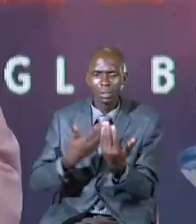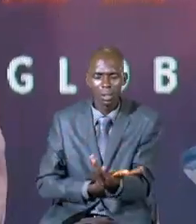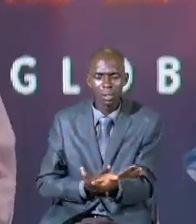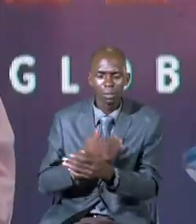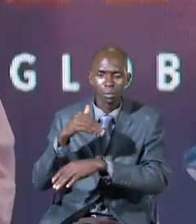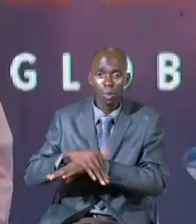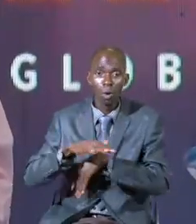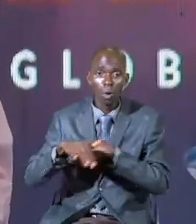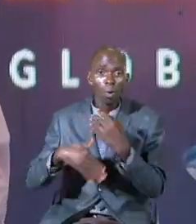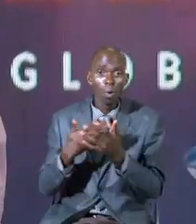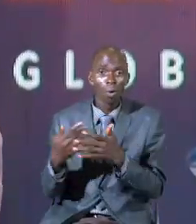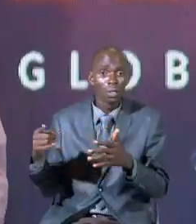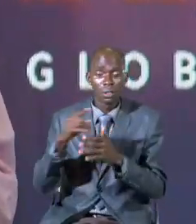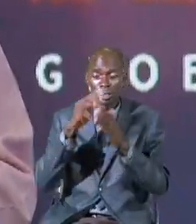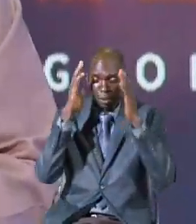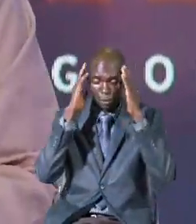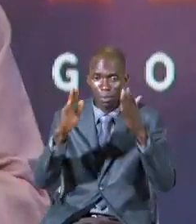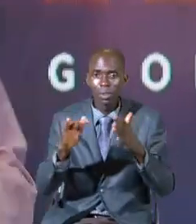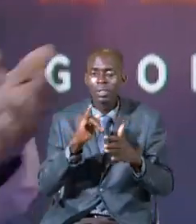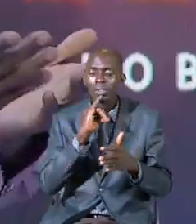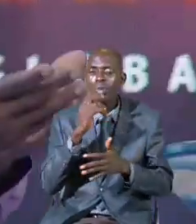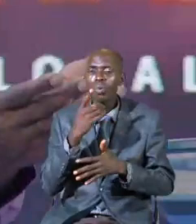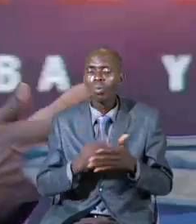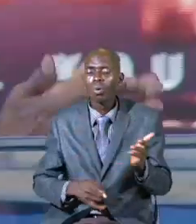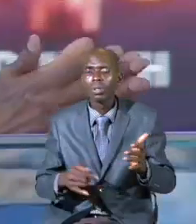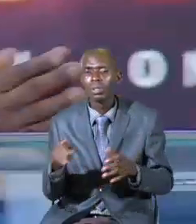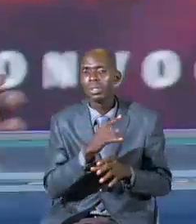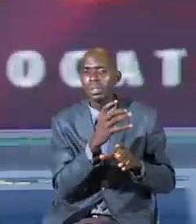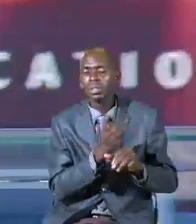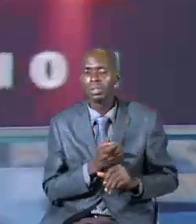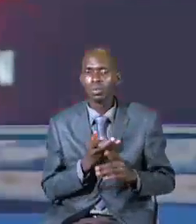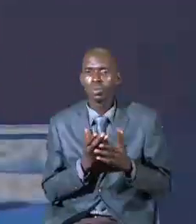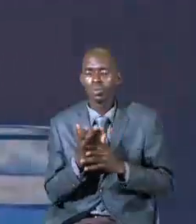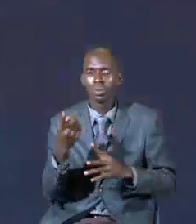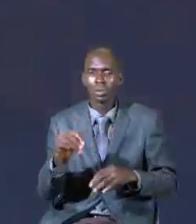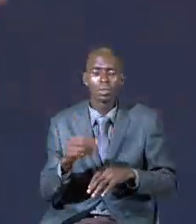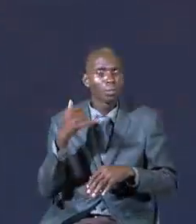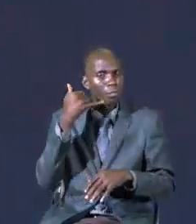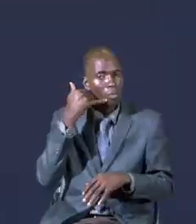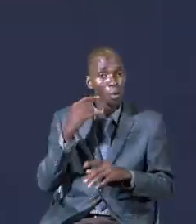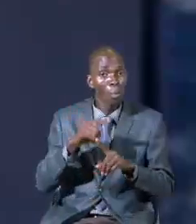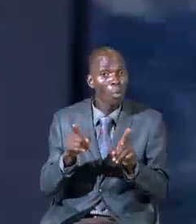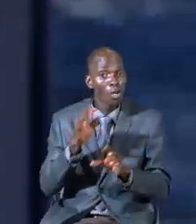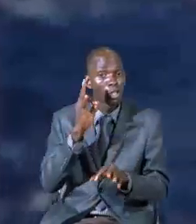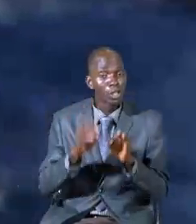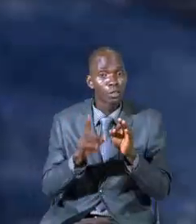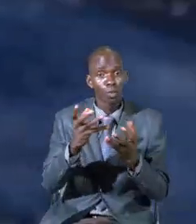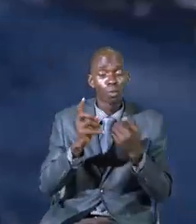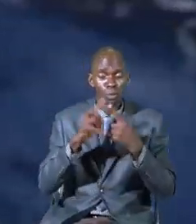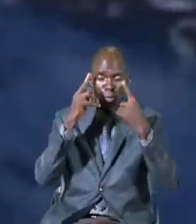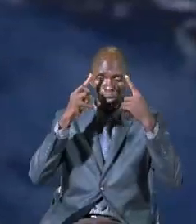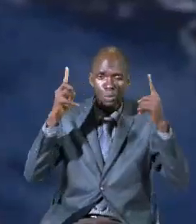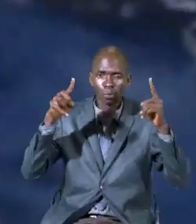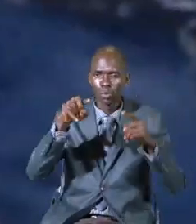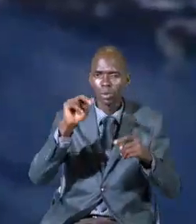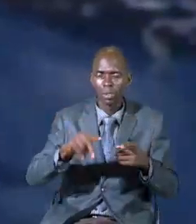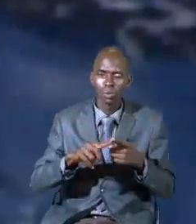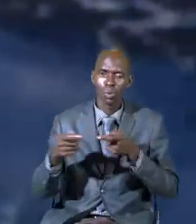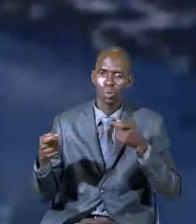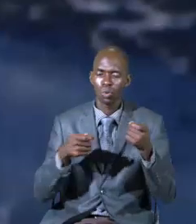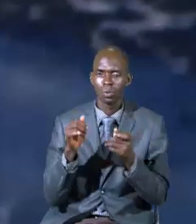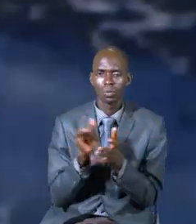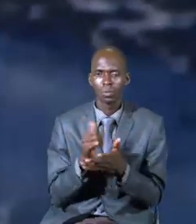about is what is missing into their system. But you know, if we're going to succeed in life, we have to control that thing, and we